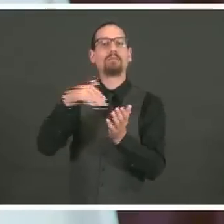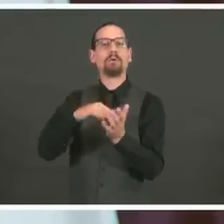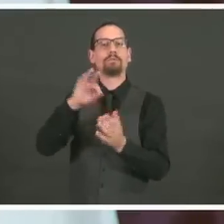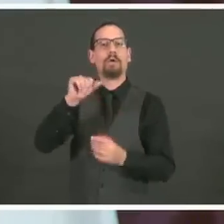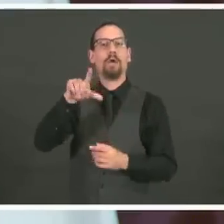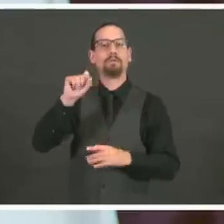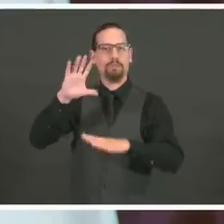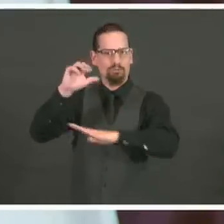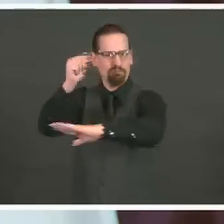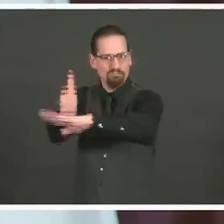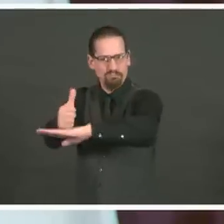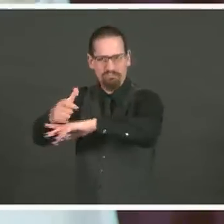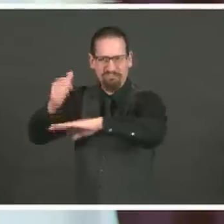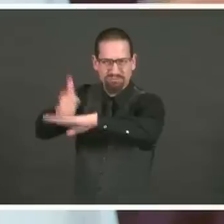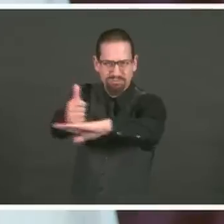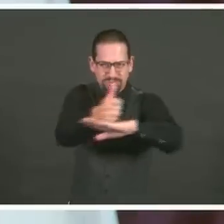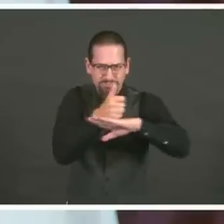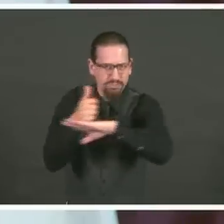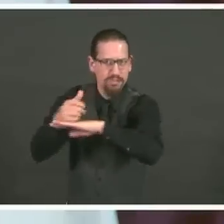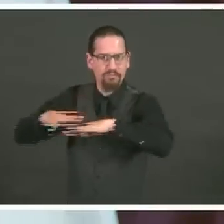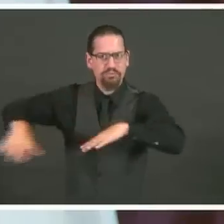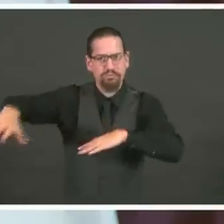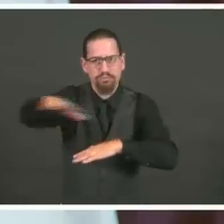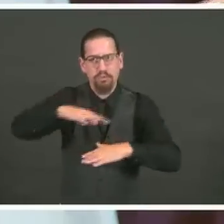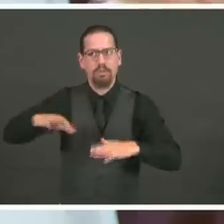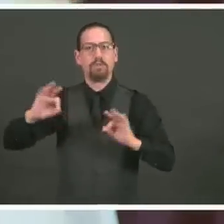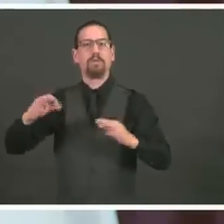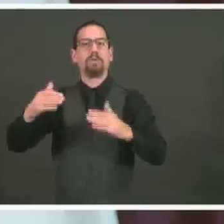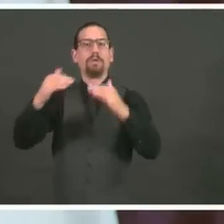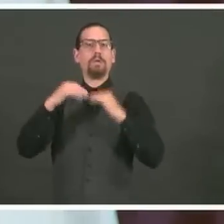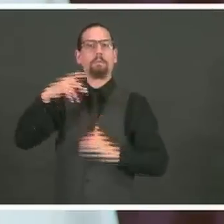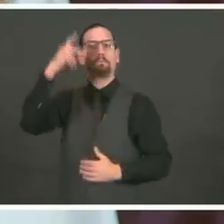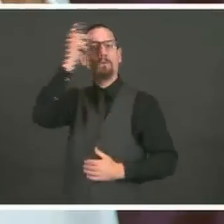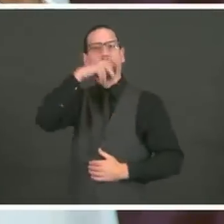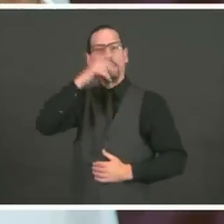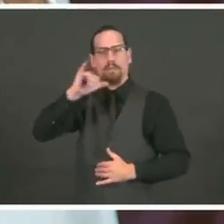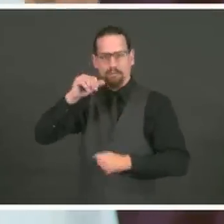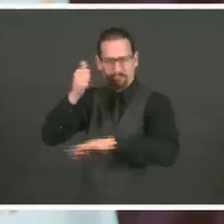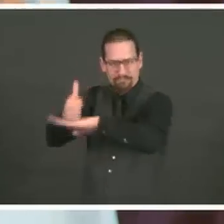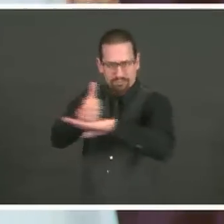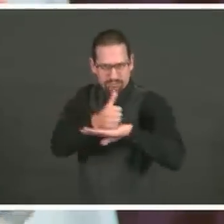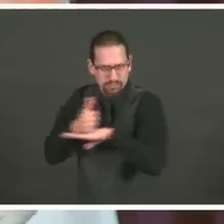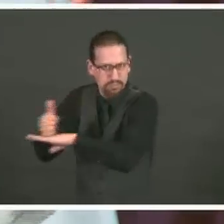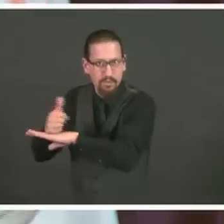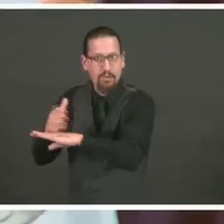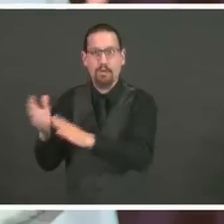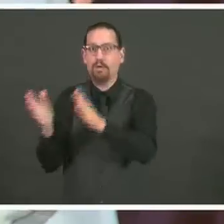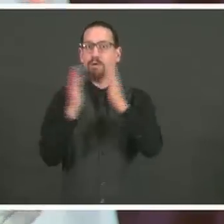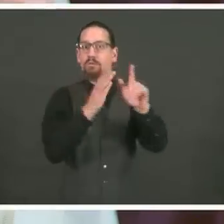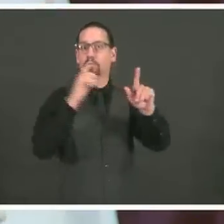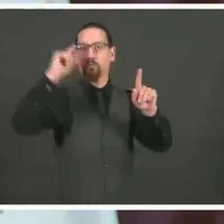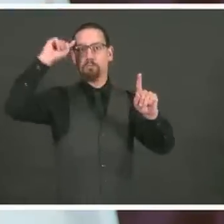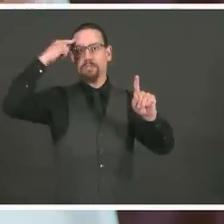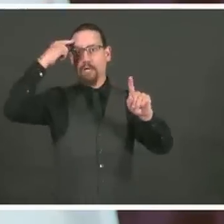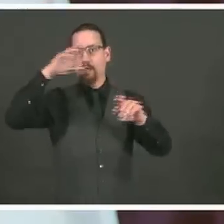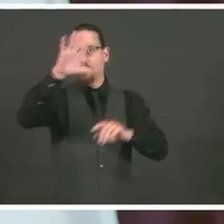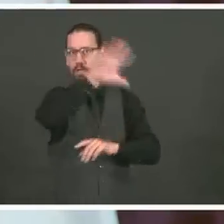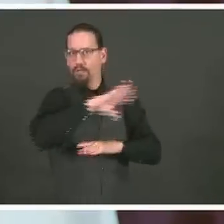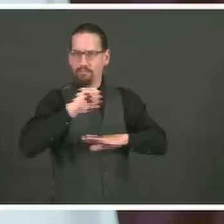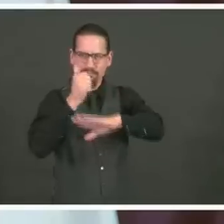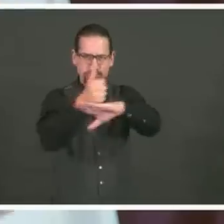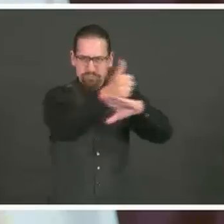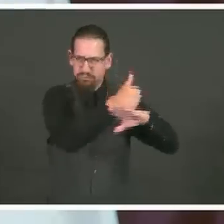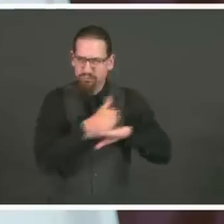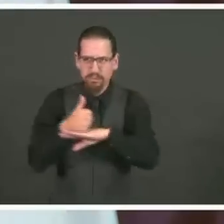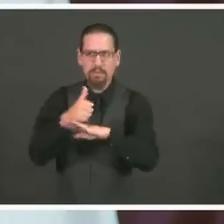testing in the community. Same thing in Woonsocket, same thing throughout the states. We're constantly changing to go where